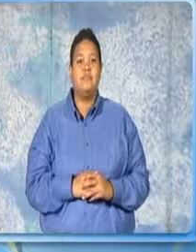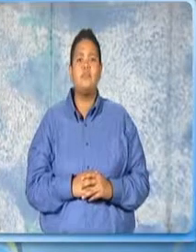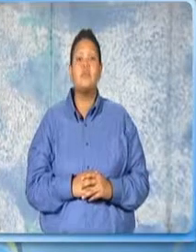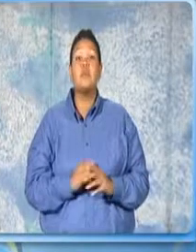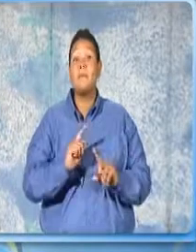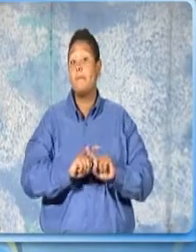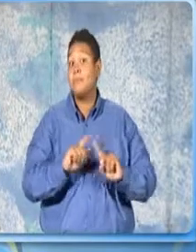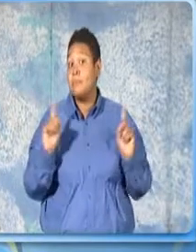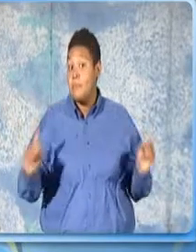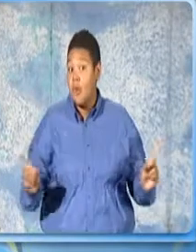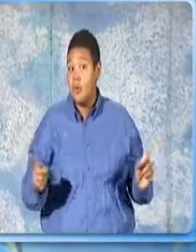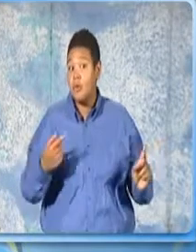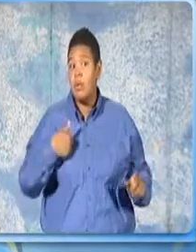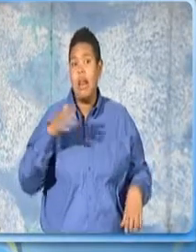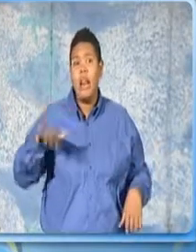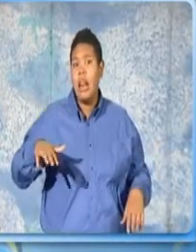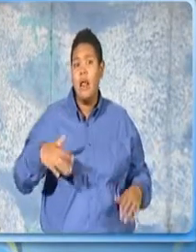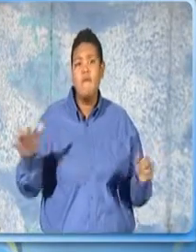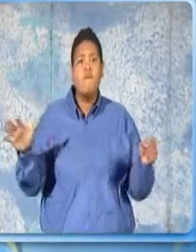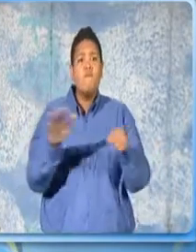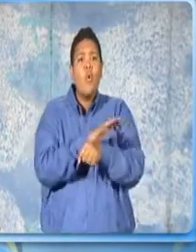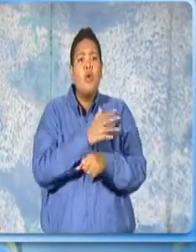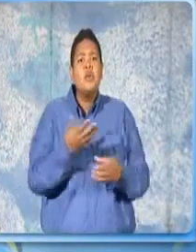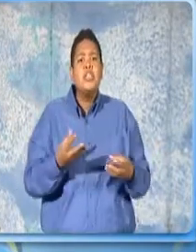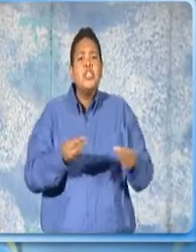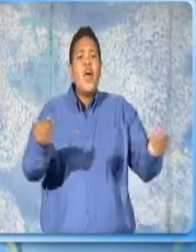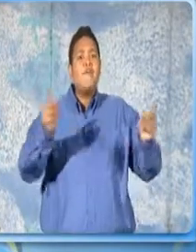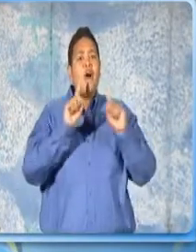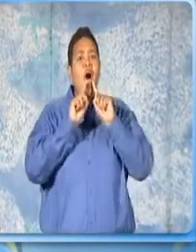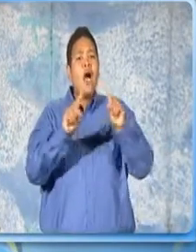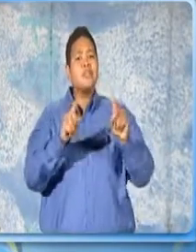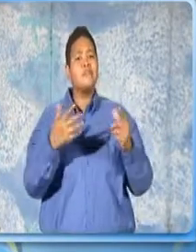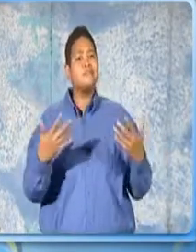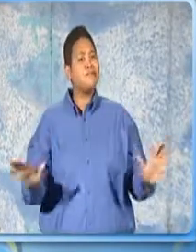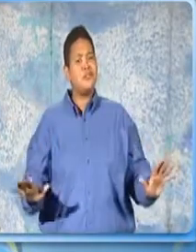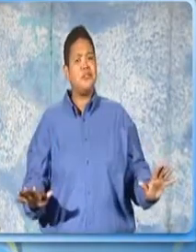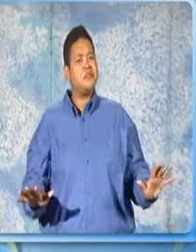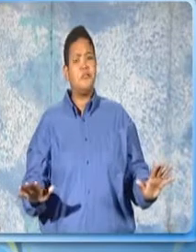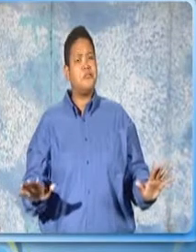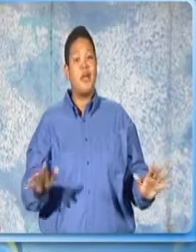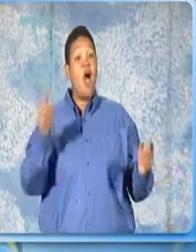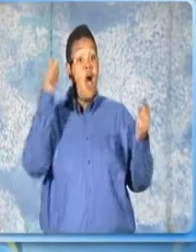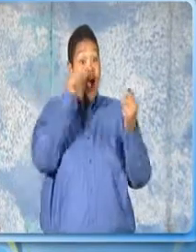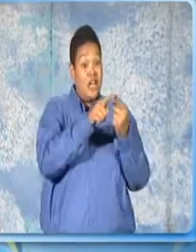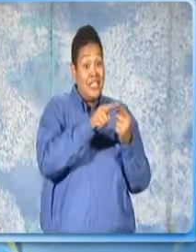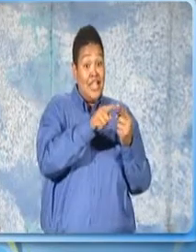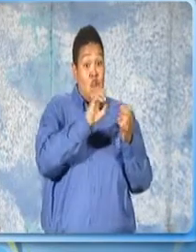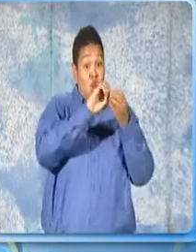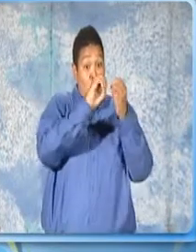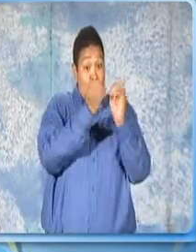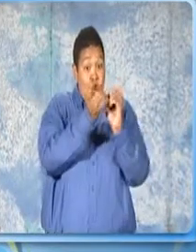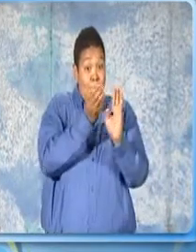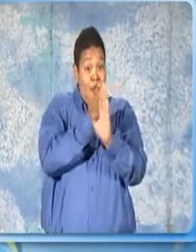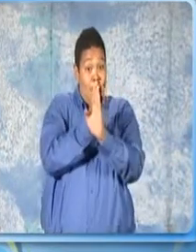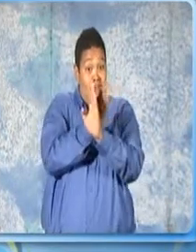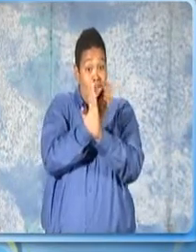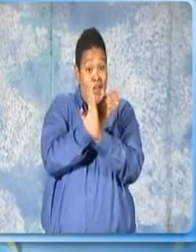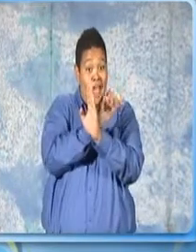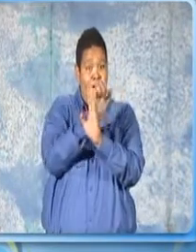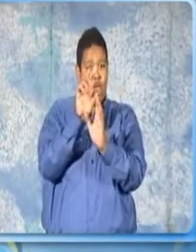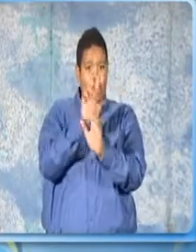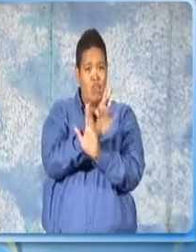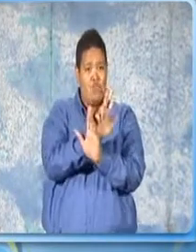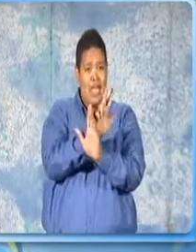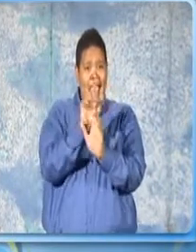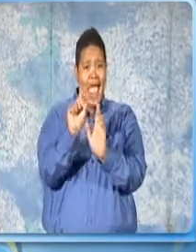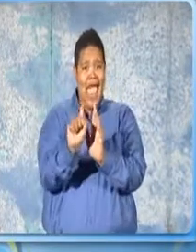However, we have not fully solved the equation until the coefficient, that is, the number in front of the x, is